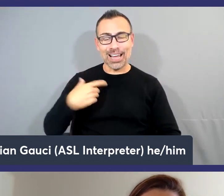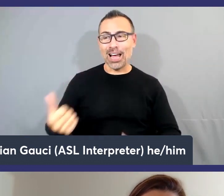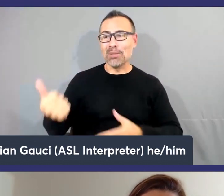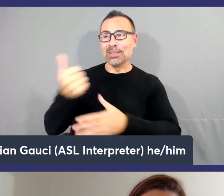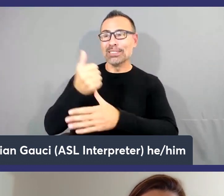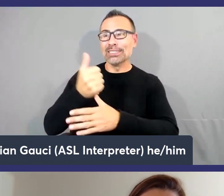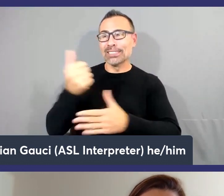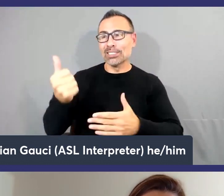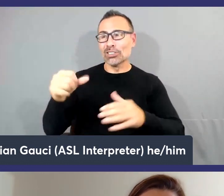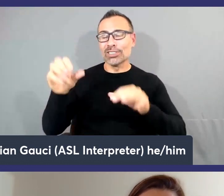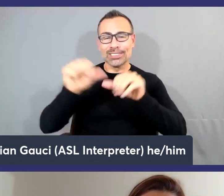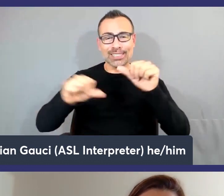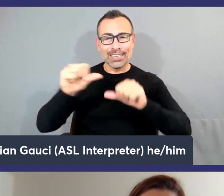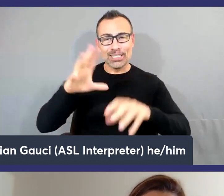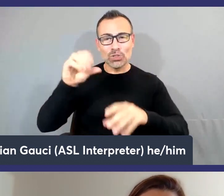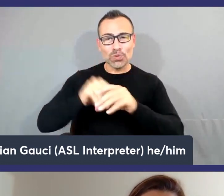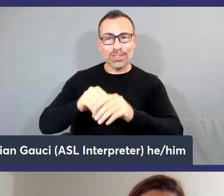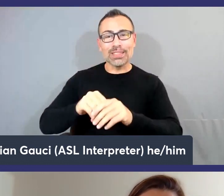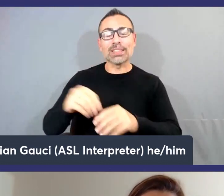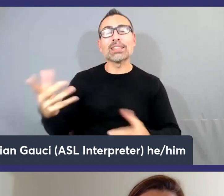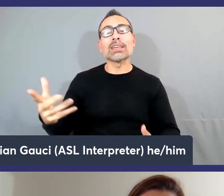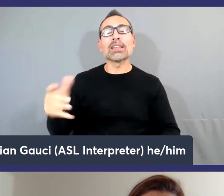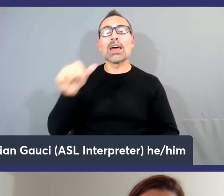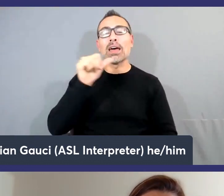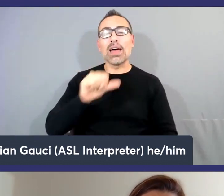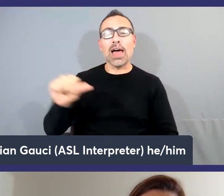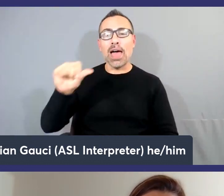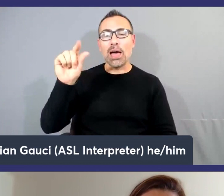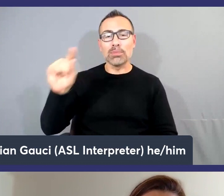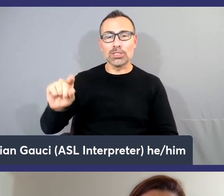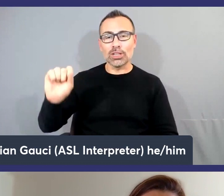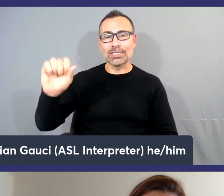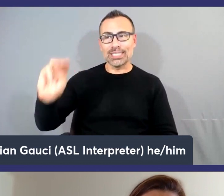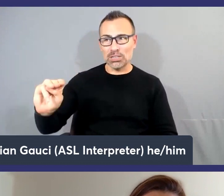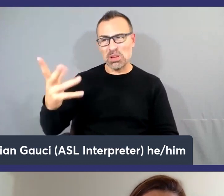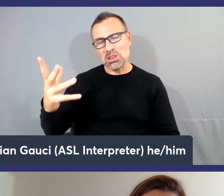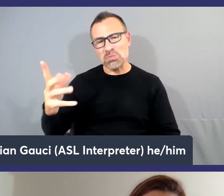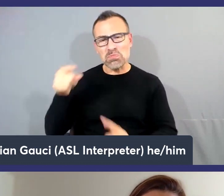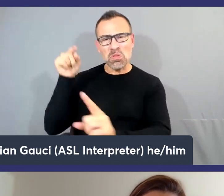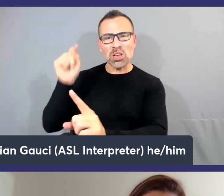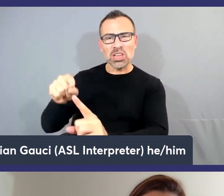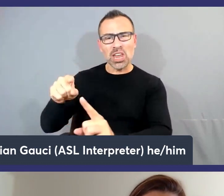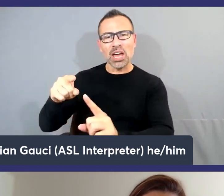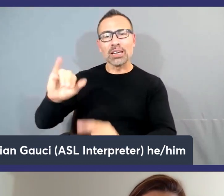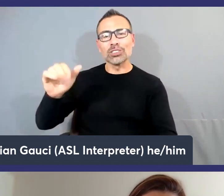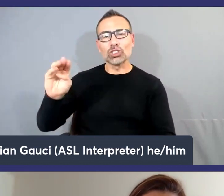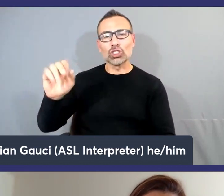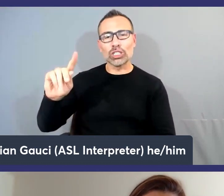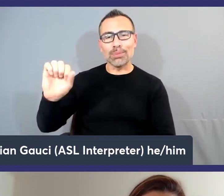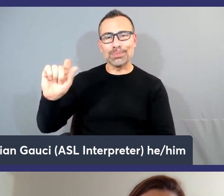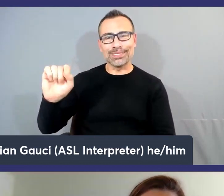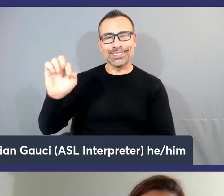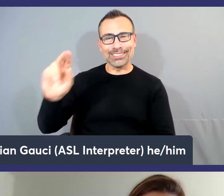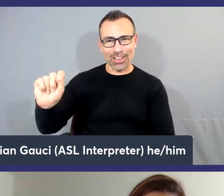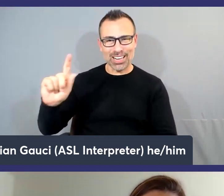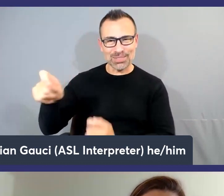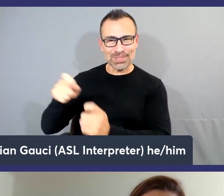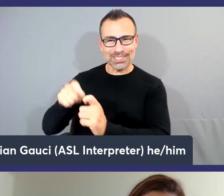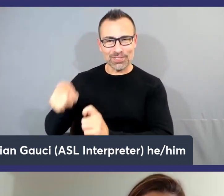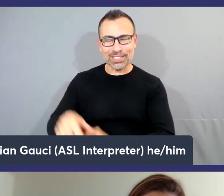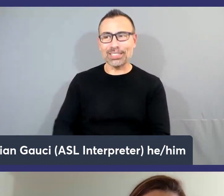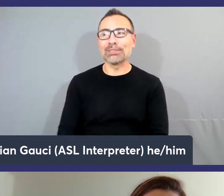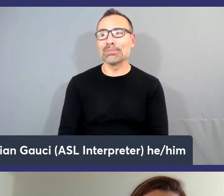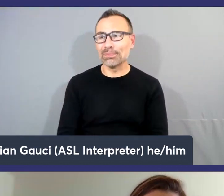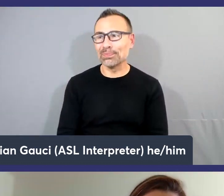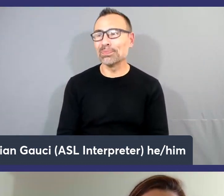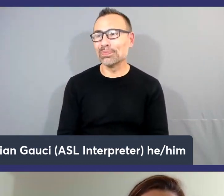in Amazon Sagemaker, particularly Jumpstart and built-in algorithms. Oh, Ashish, thanks so much. So we just